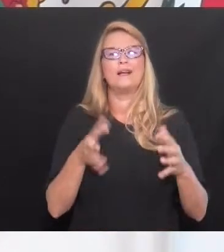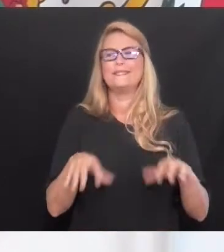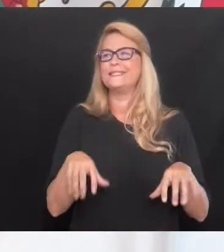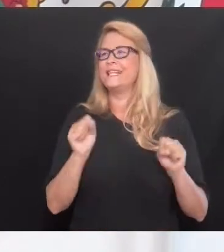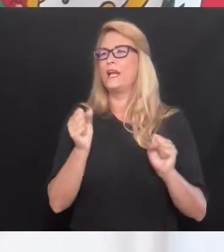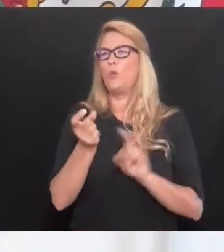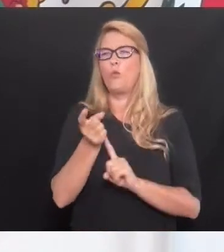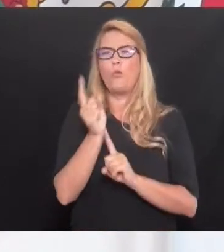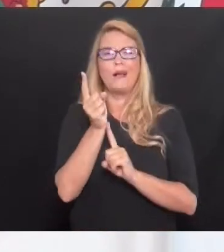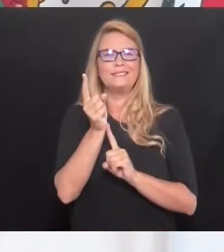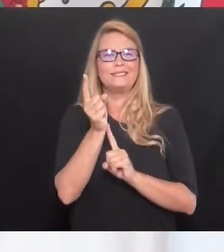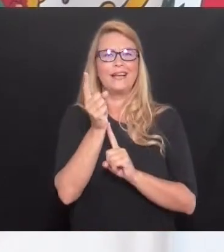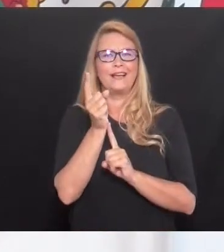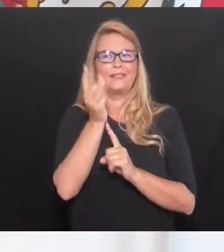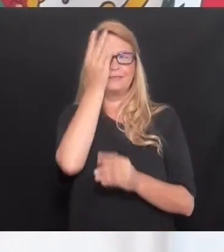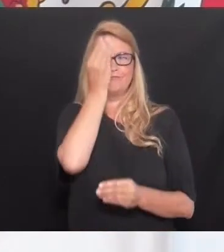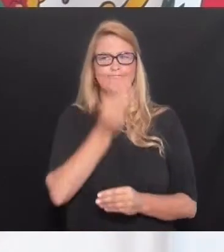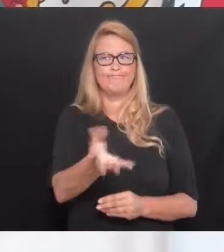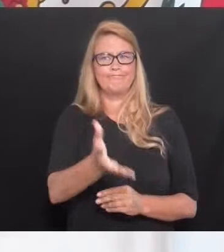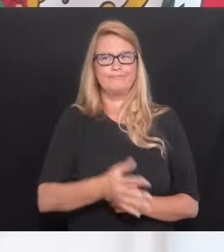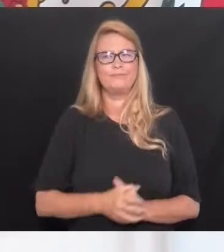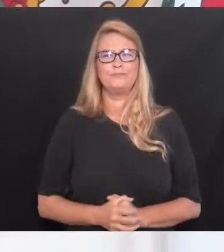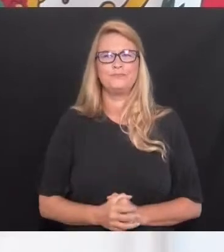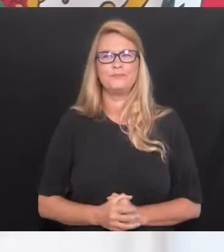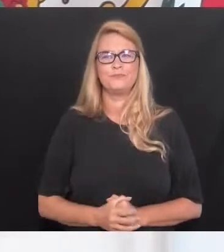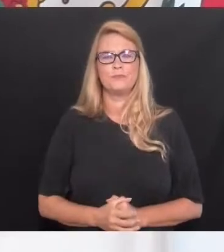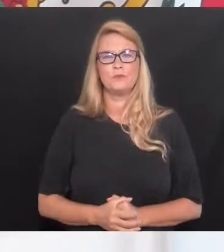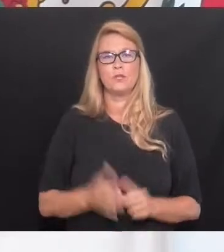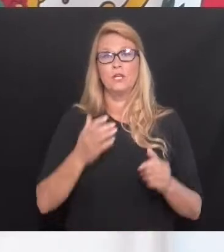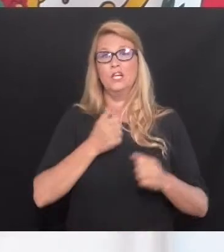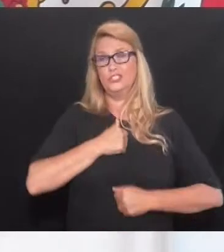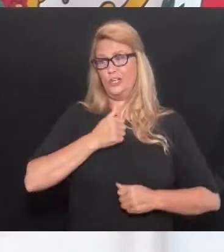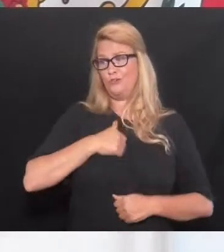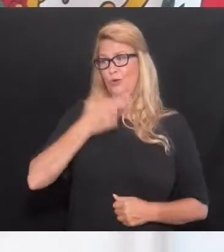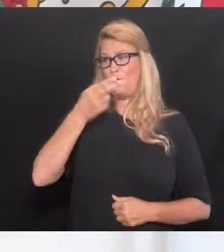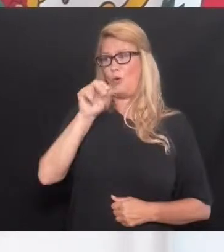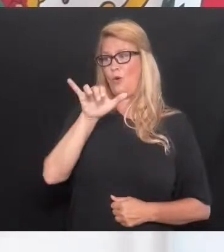to reinforce just this. General Hoyer,